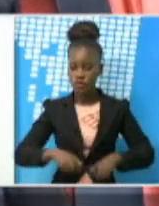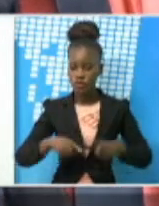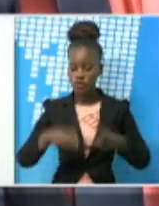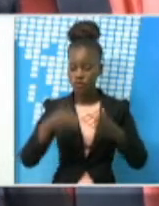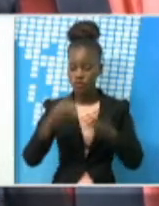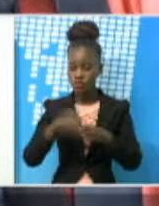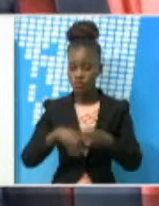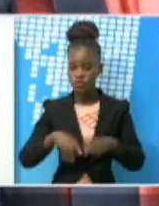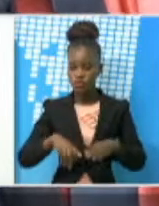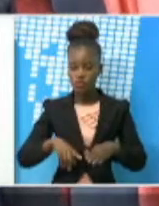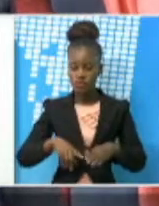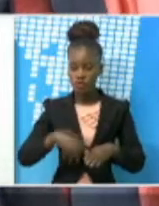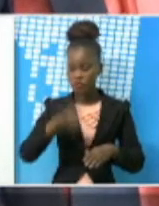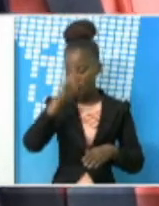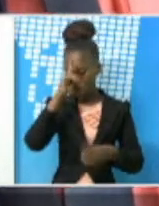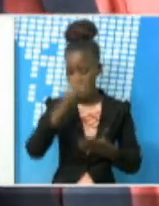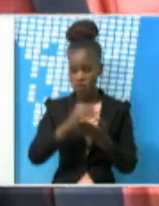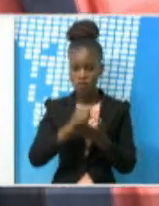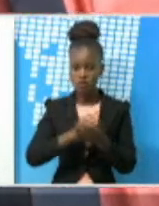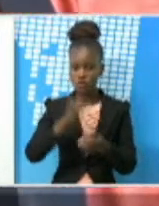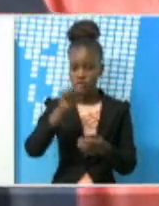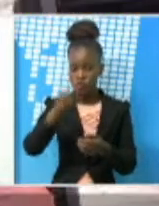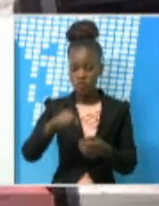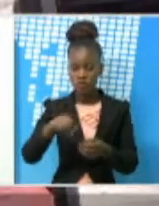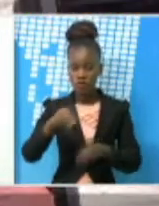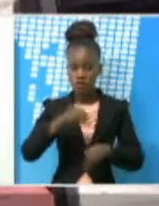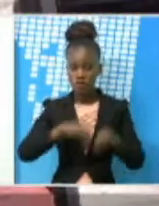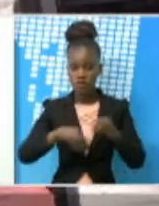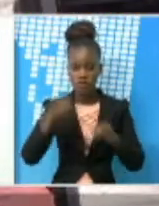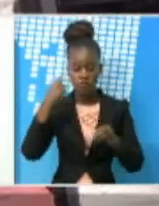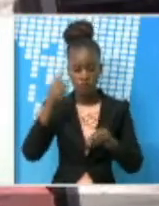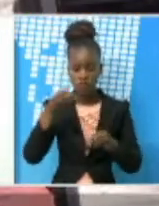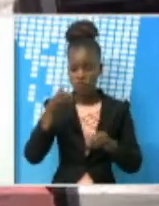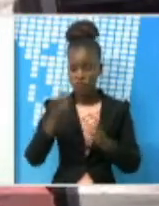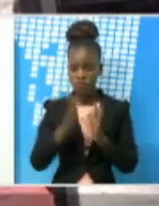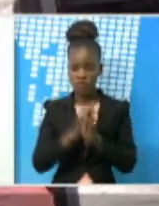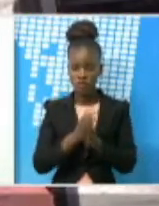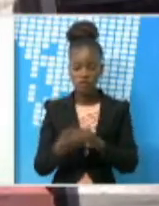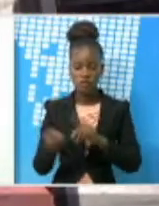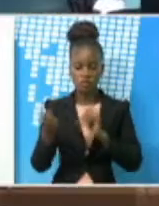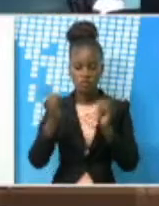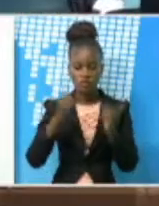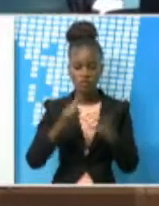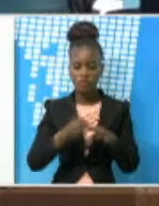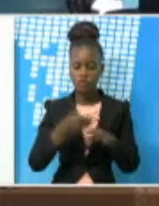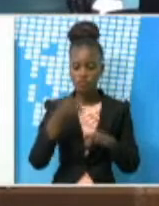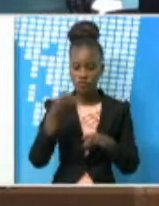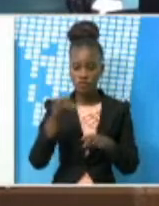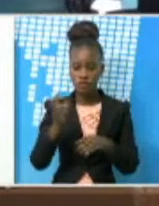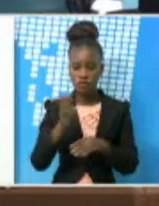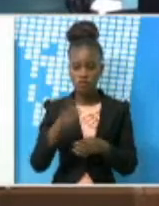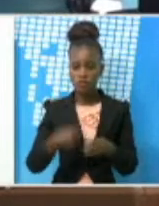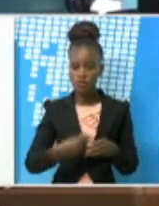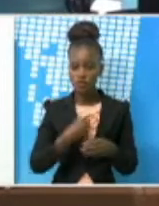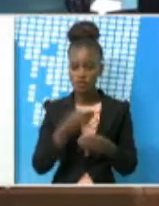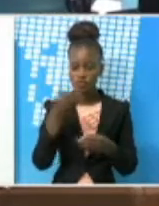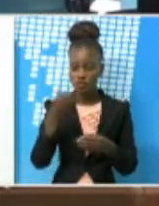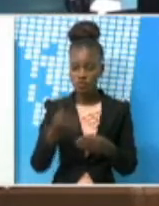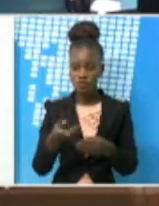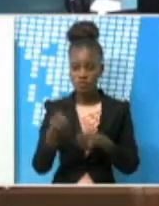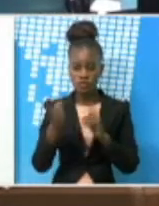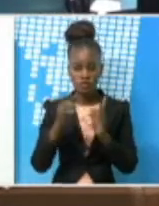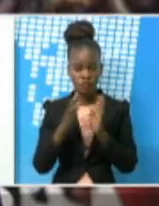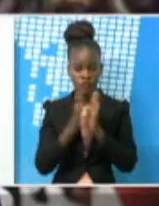rural areas. Craft has been a source of revenue for the rural areas, especially when the tourists visit the tourism sites.